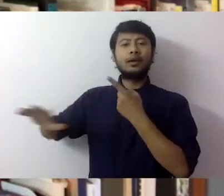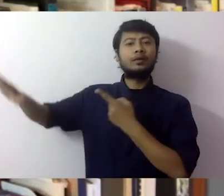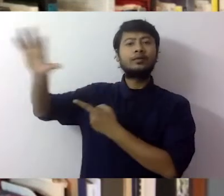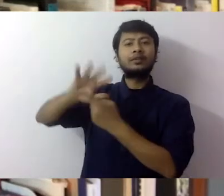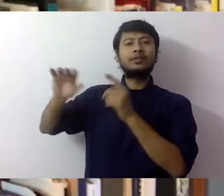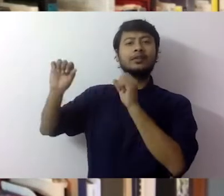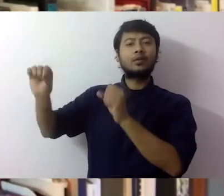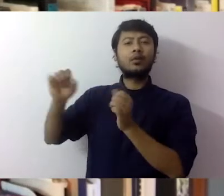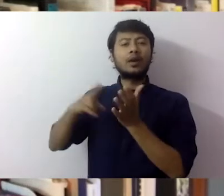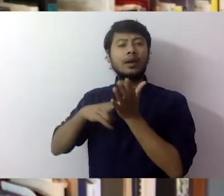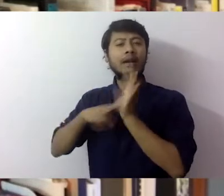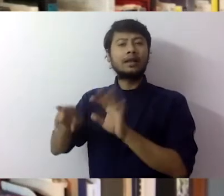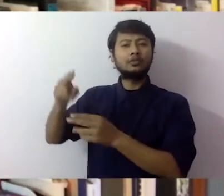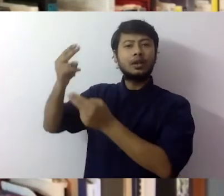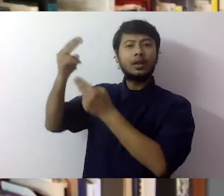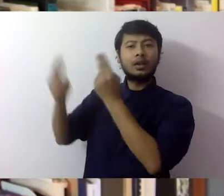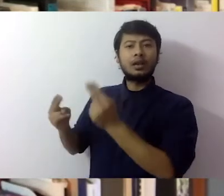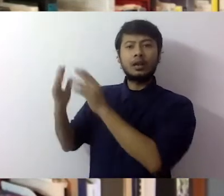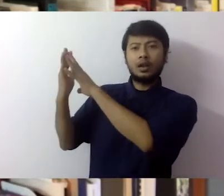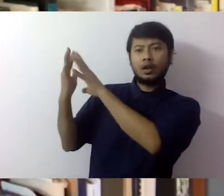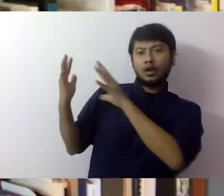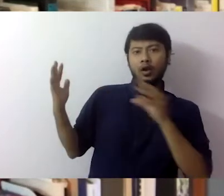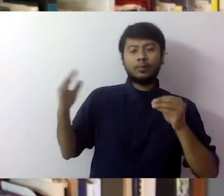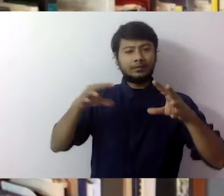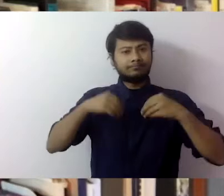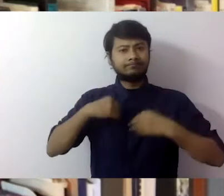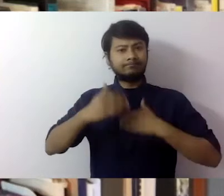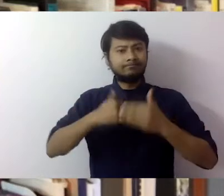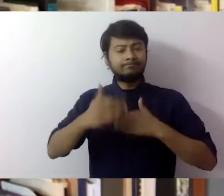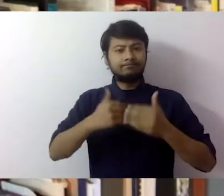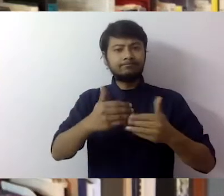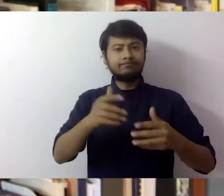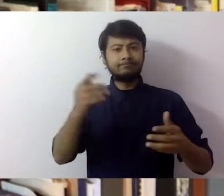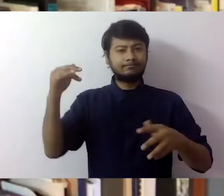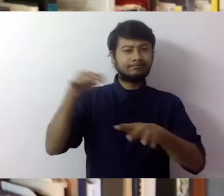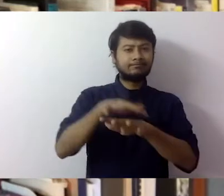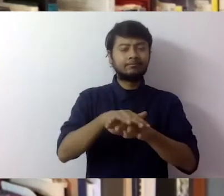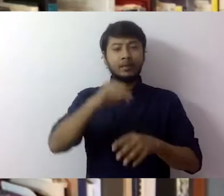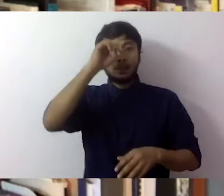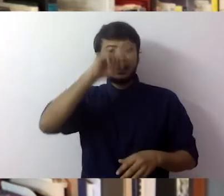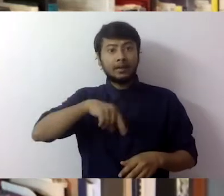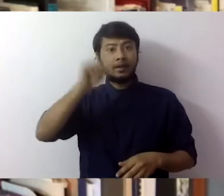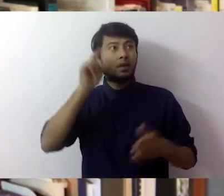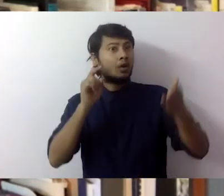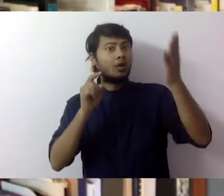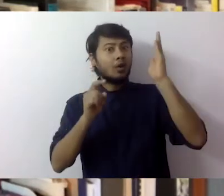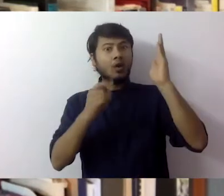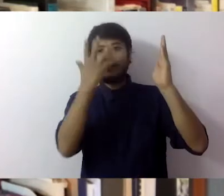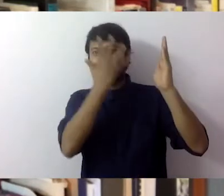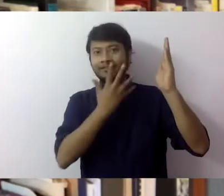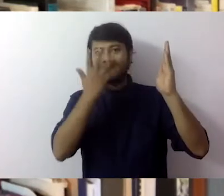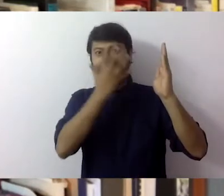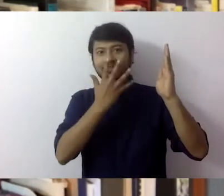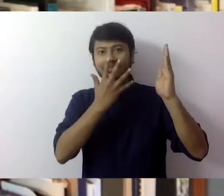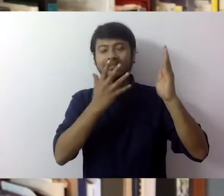techniques of naturalistic representation. When applied to images of Hindu gods, the gods came to seem more real,